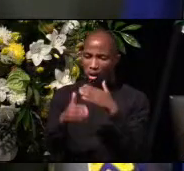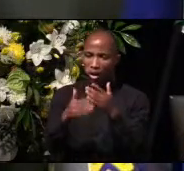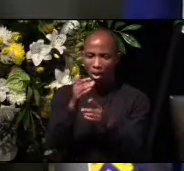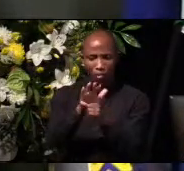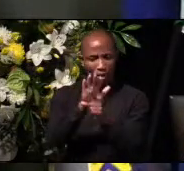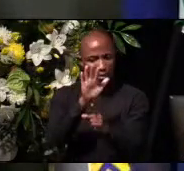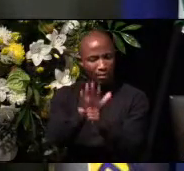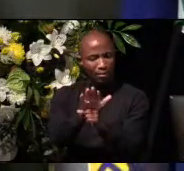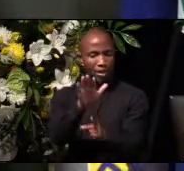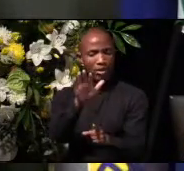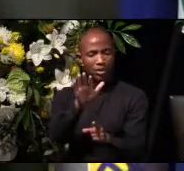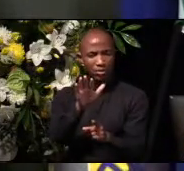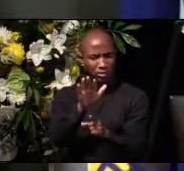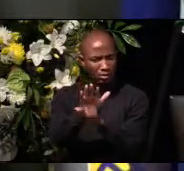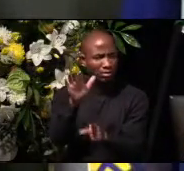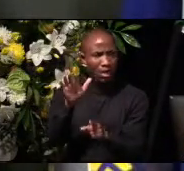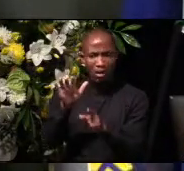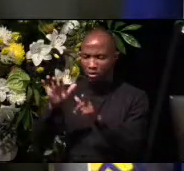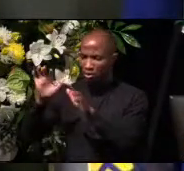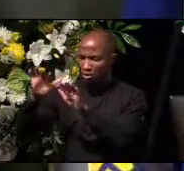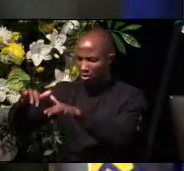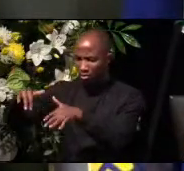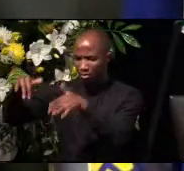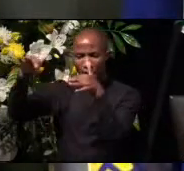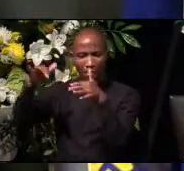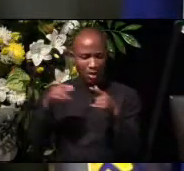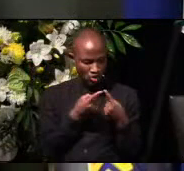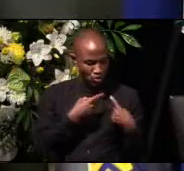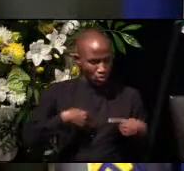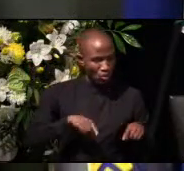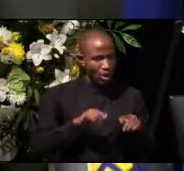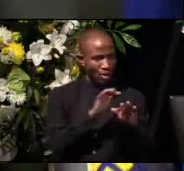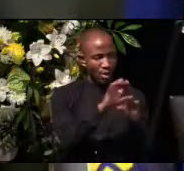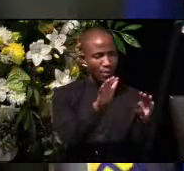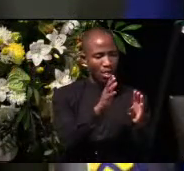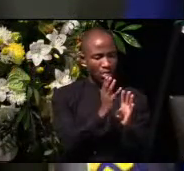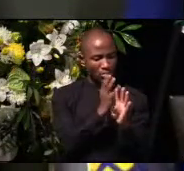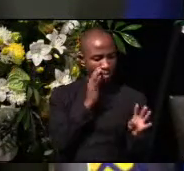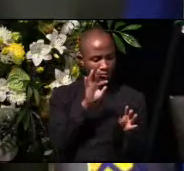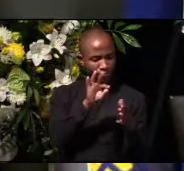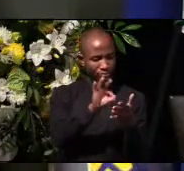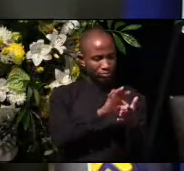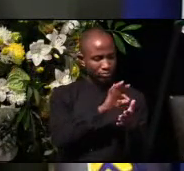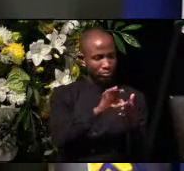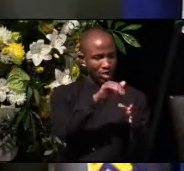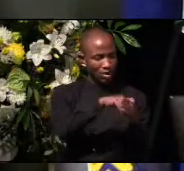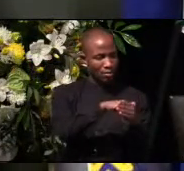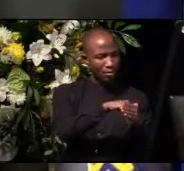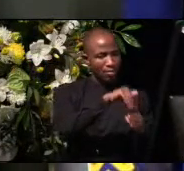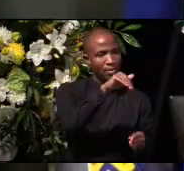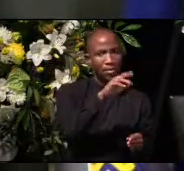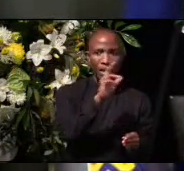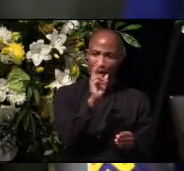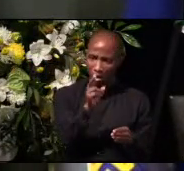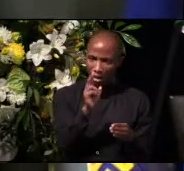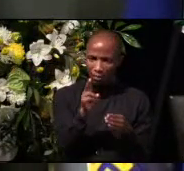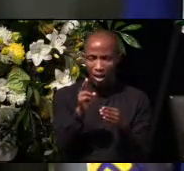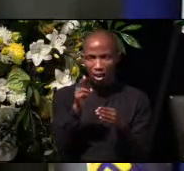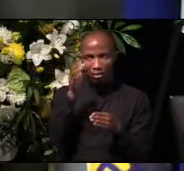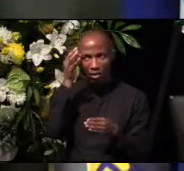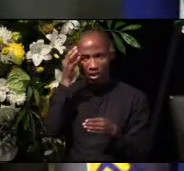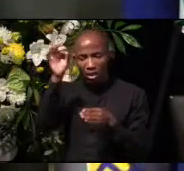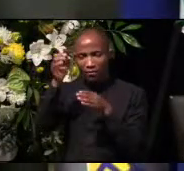our Parliament relates to us as the voters or as the general public and to the governing party also